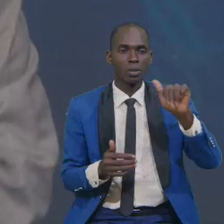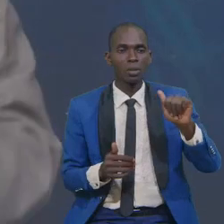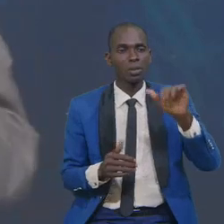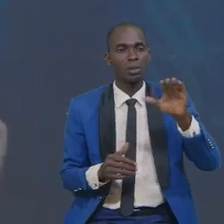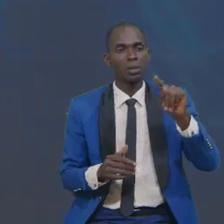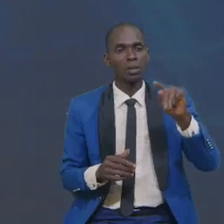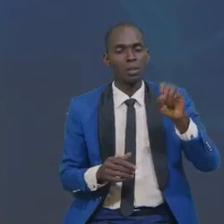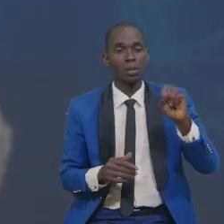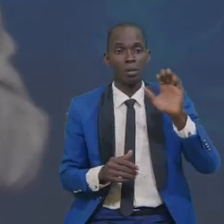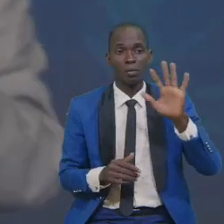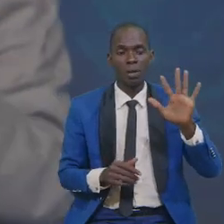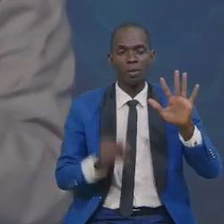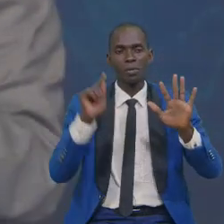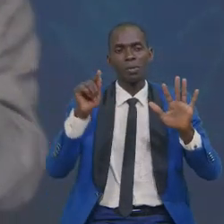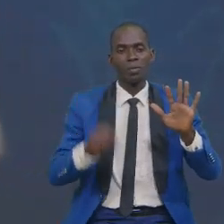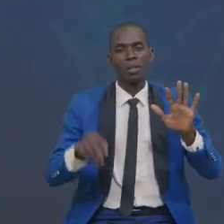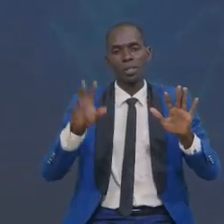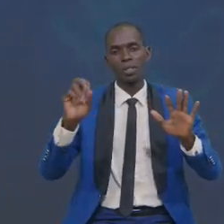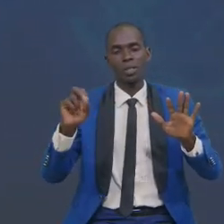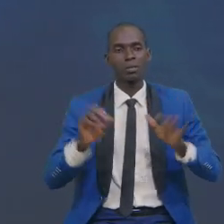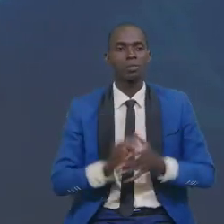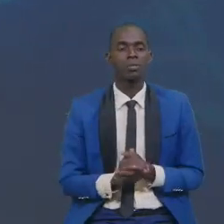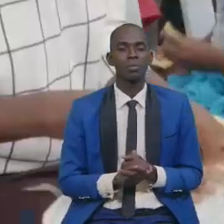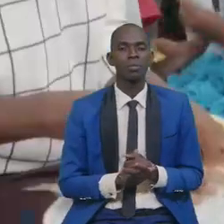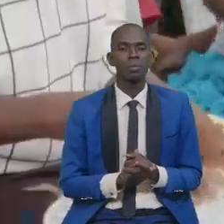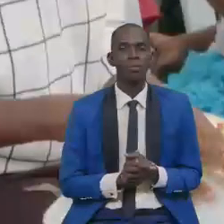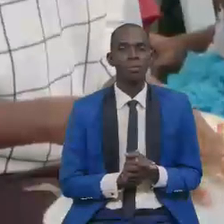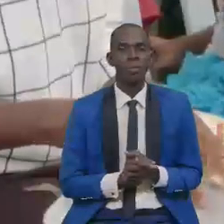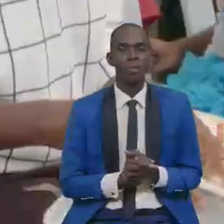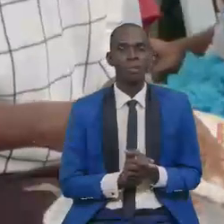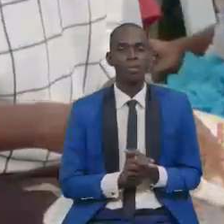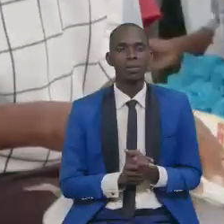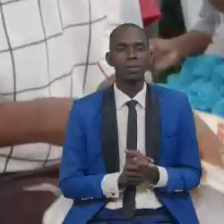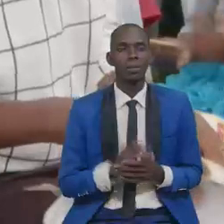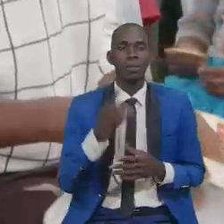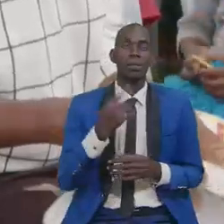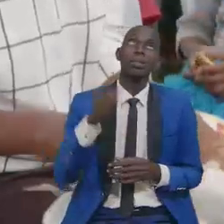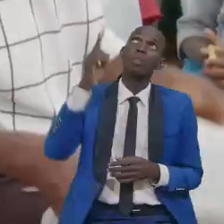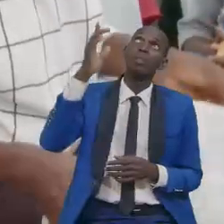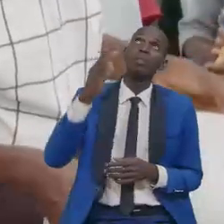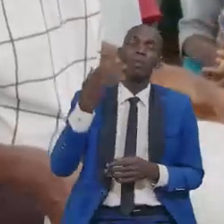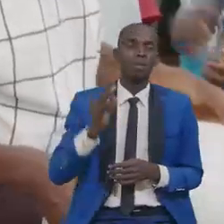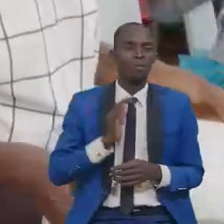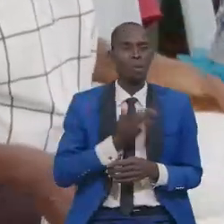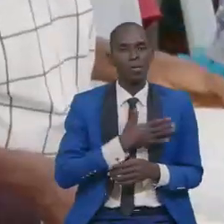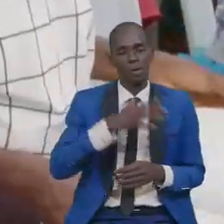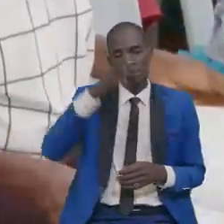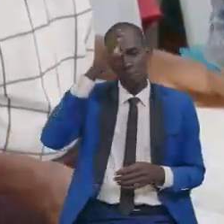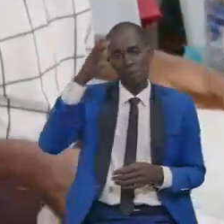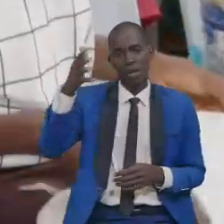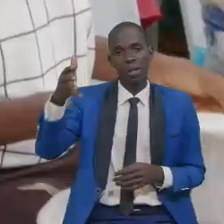in Acts chapter 5 verse the god of our fathers